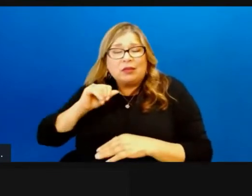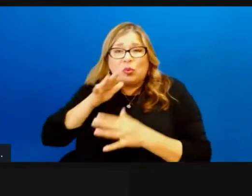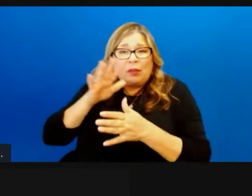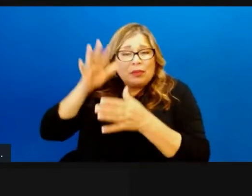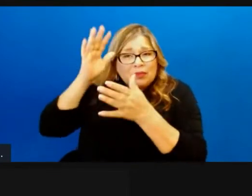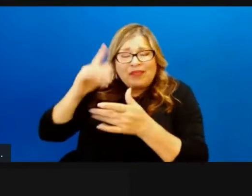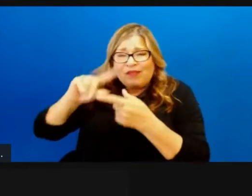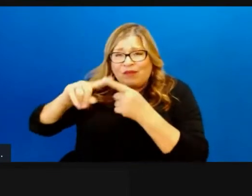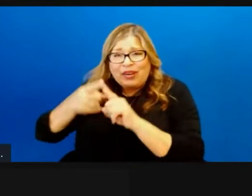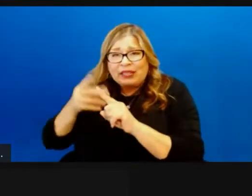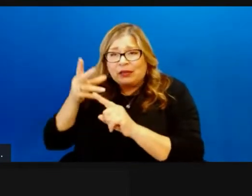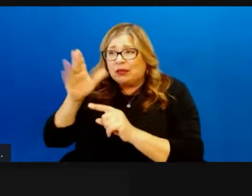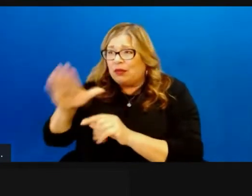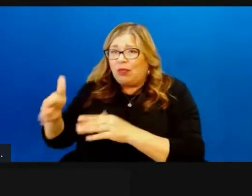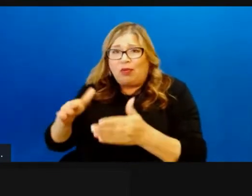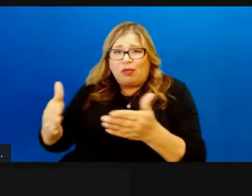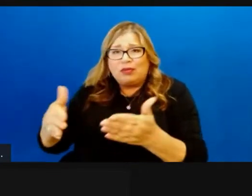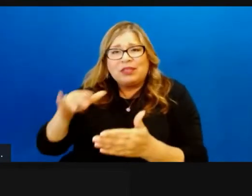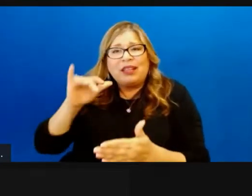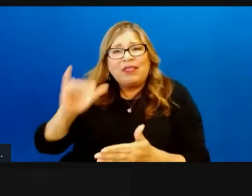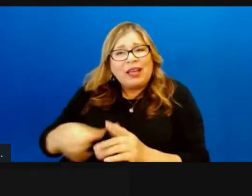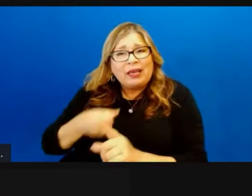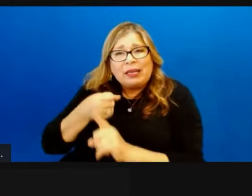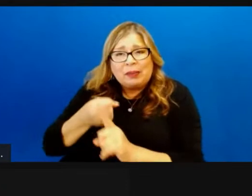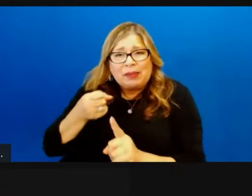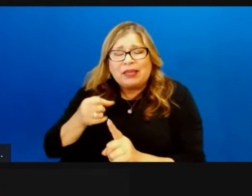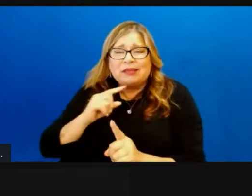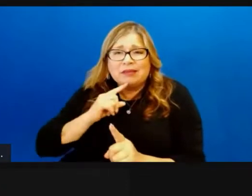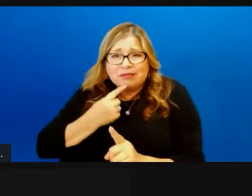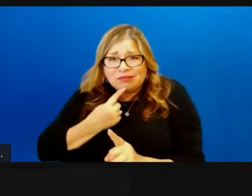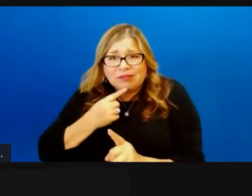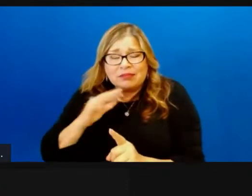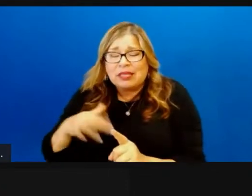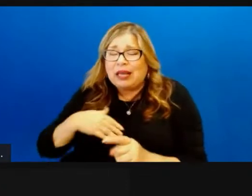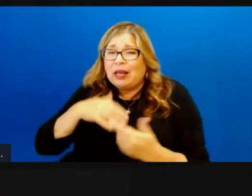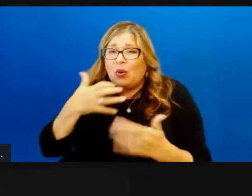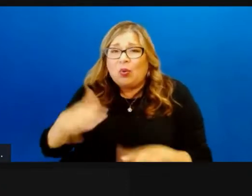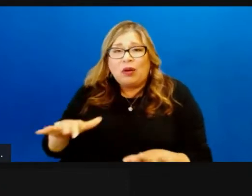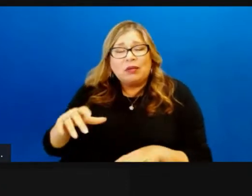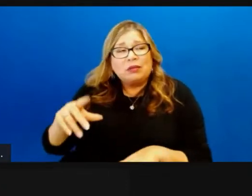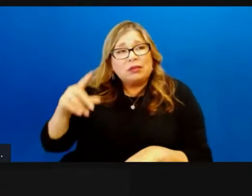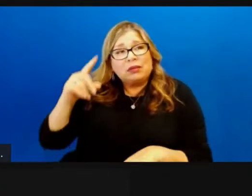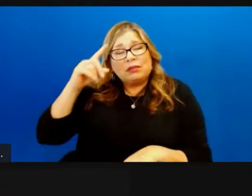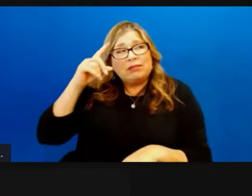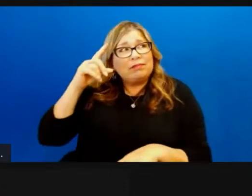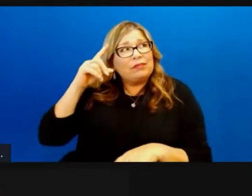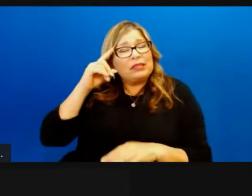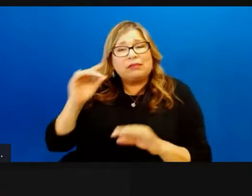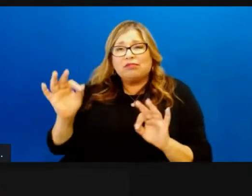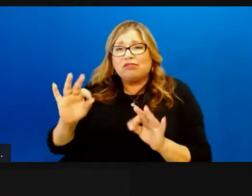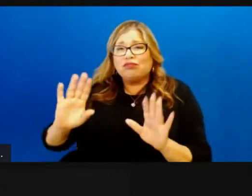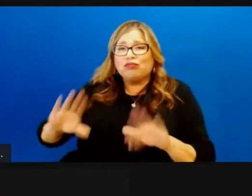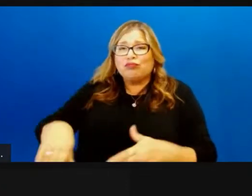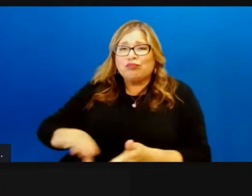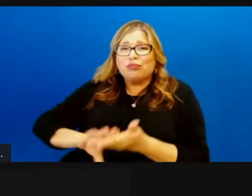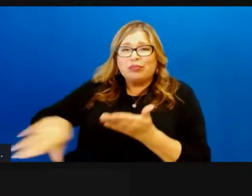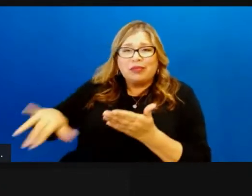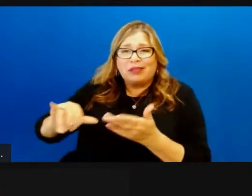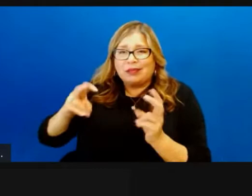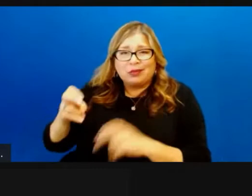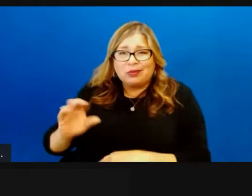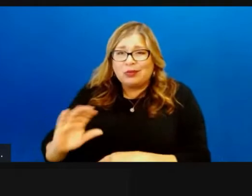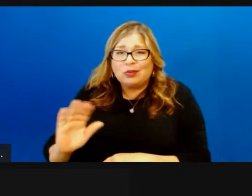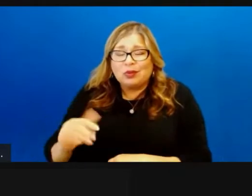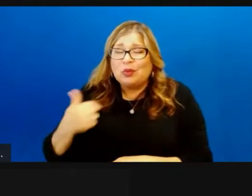impact. So I don't want to dismiss in any way these issues. And we know that